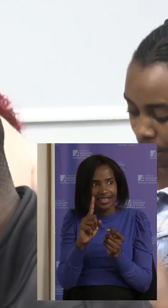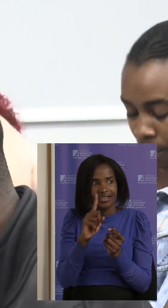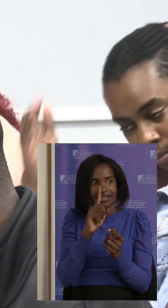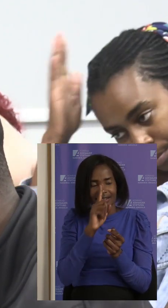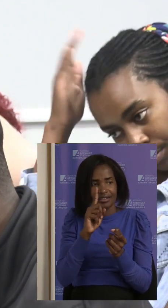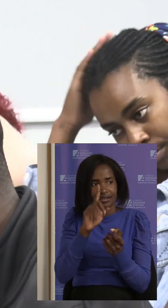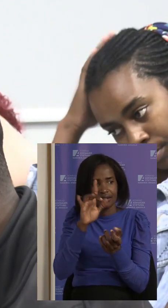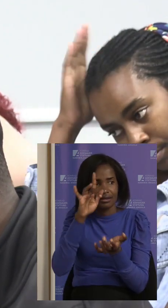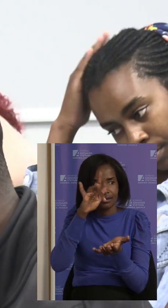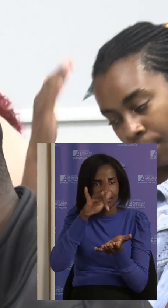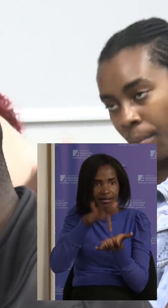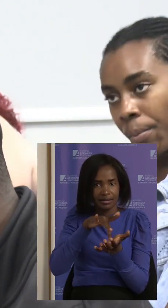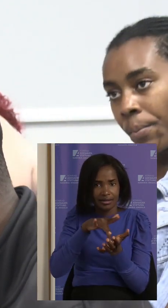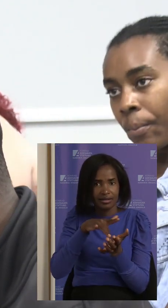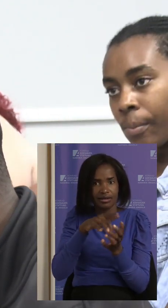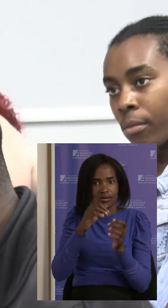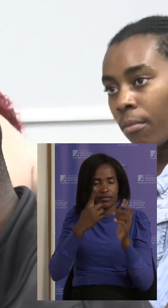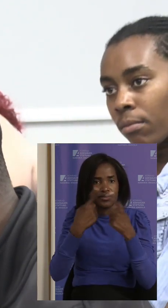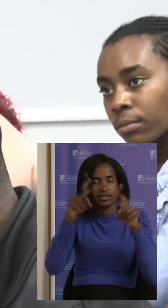this success.